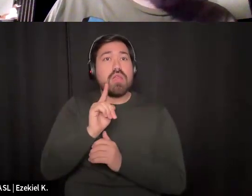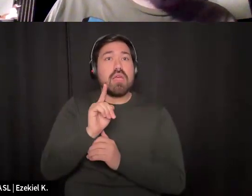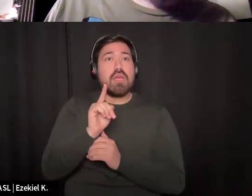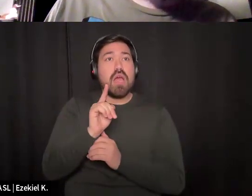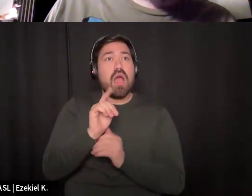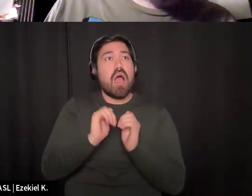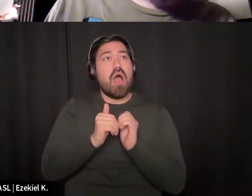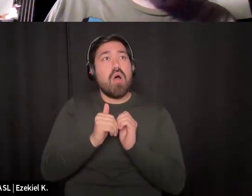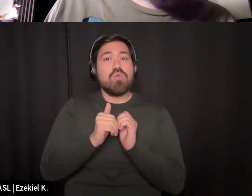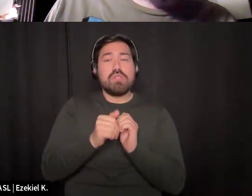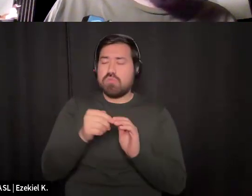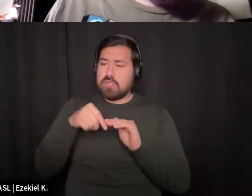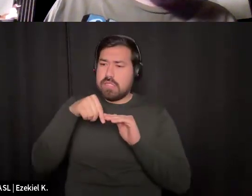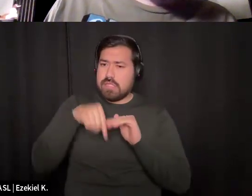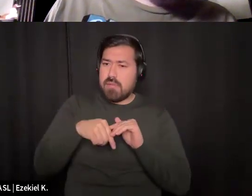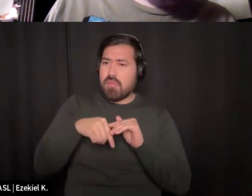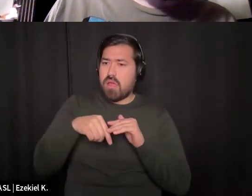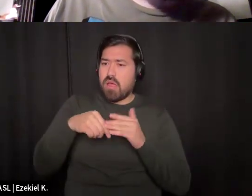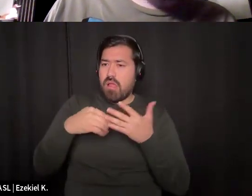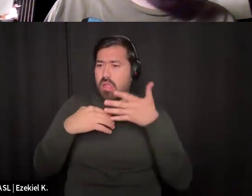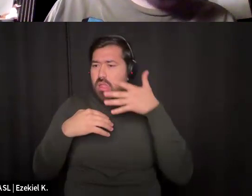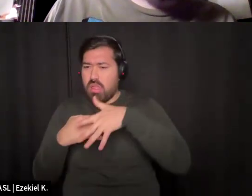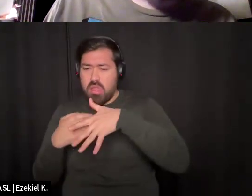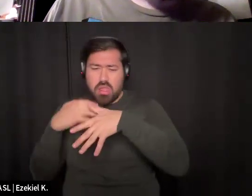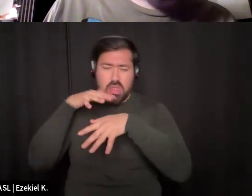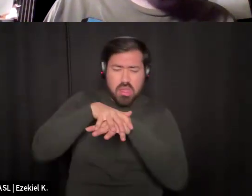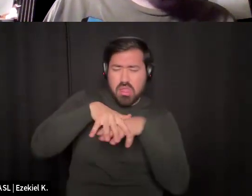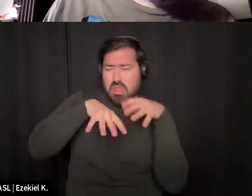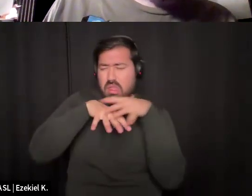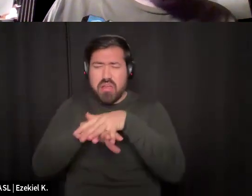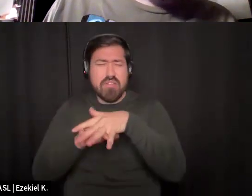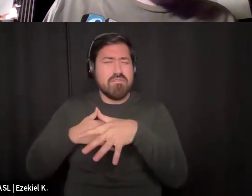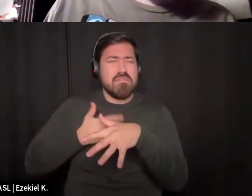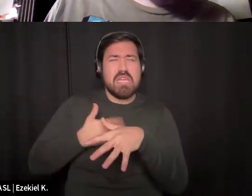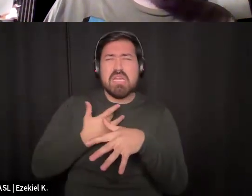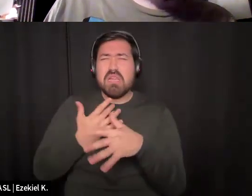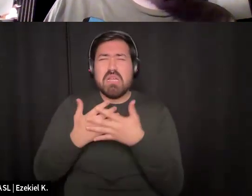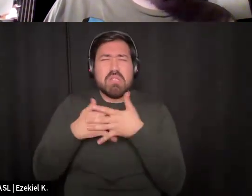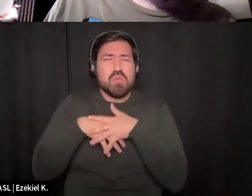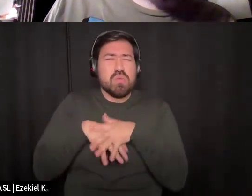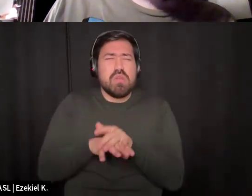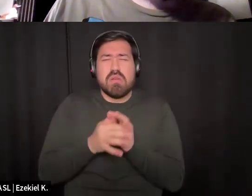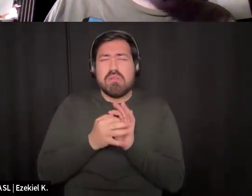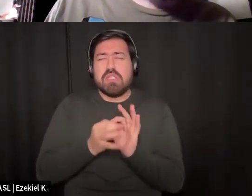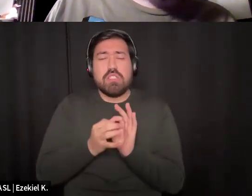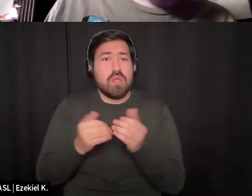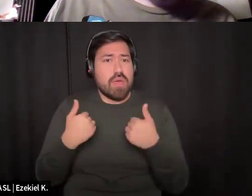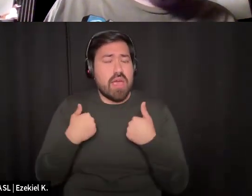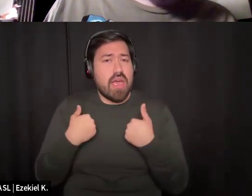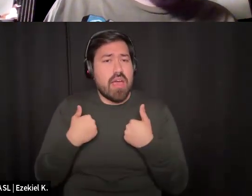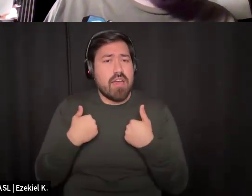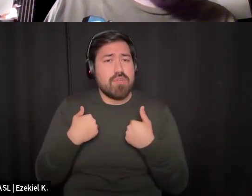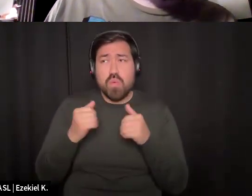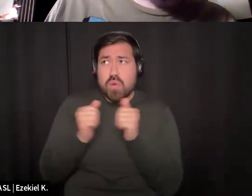also deeply enmeshed and in feeling based on the relationship that we have with